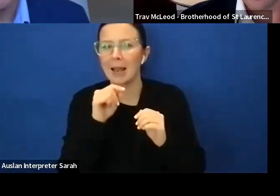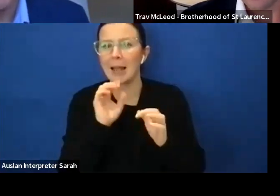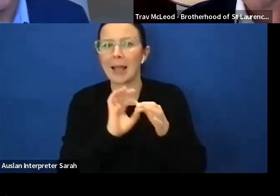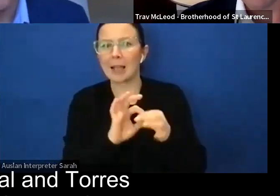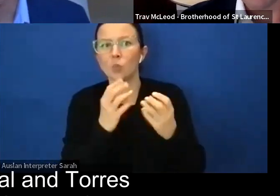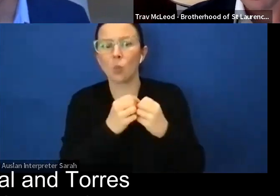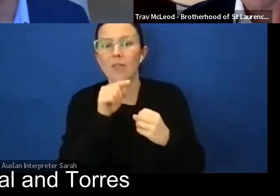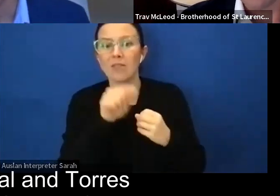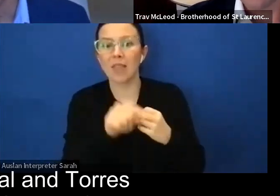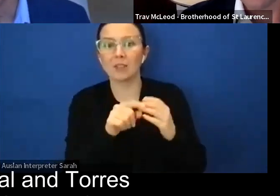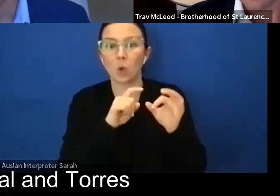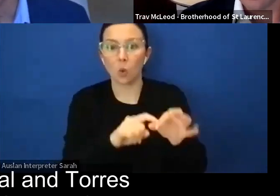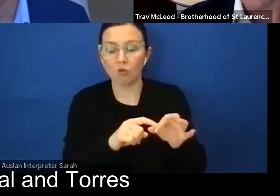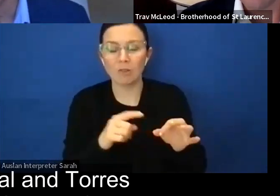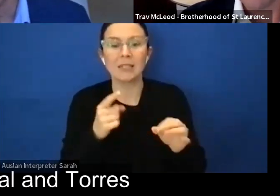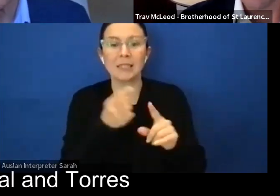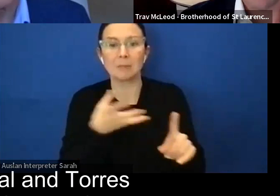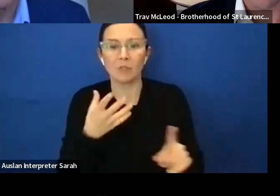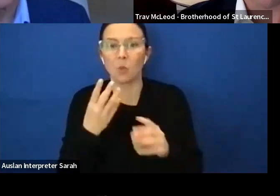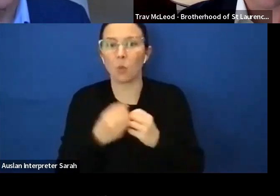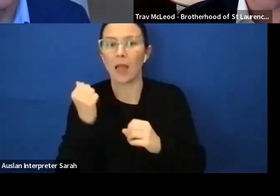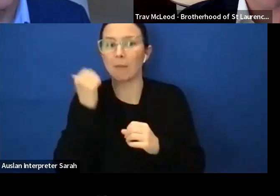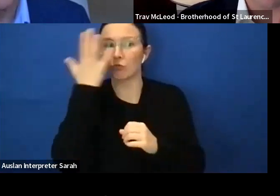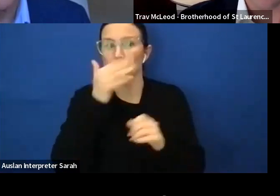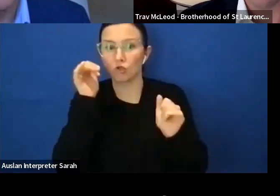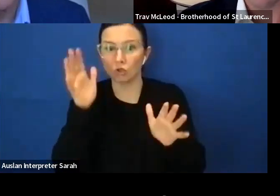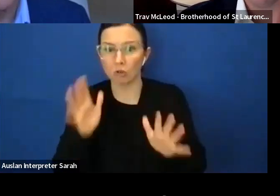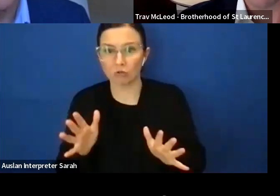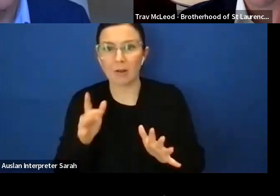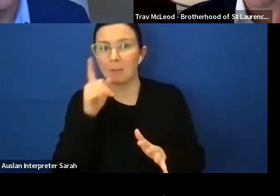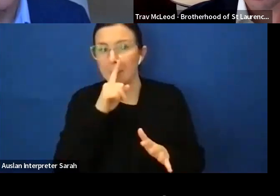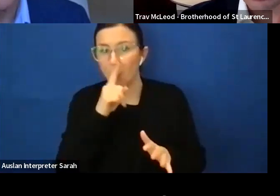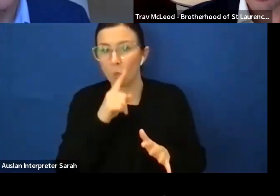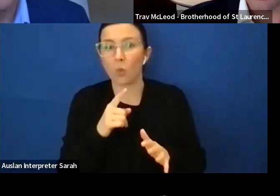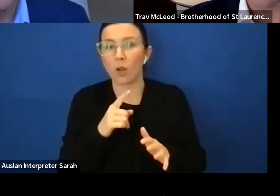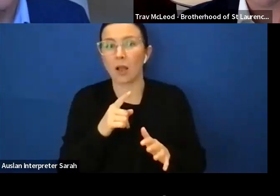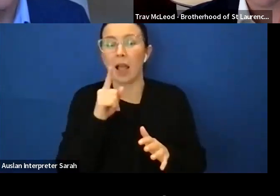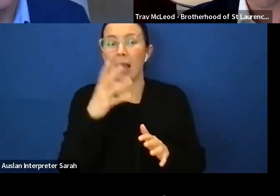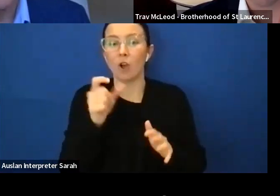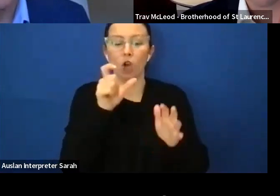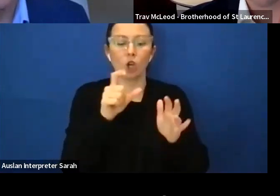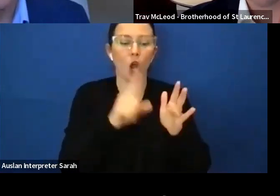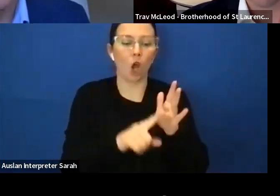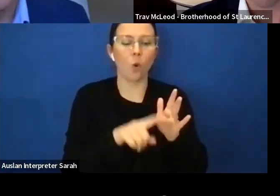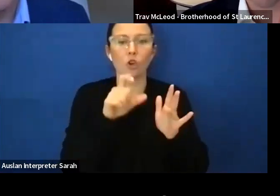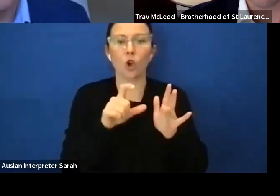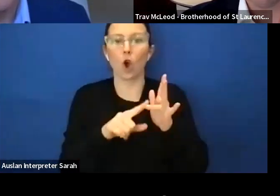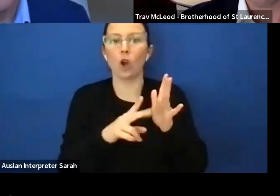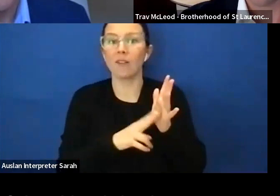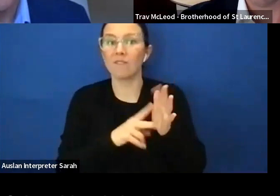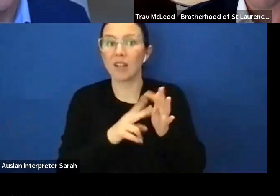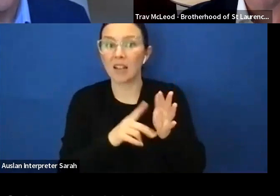specifically the engagement with Aboriginal and Torres Strait Islander people. There has been a question about whether there's a co-convener